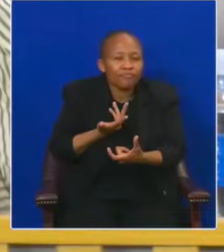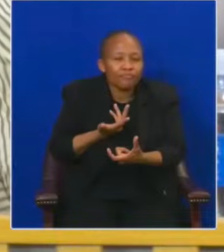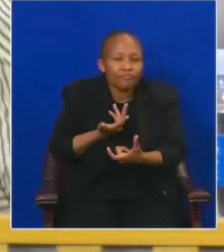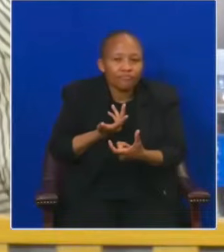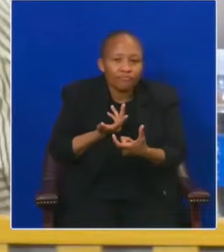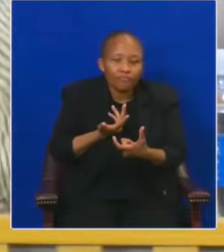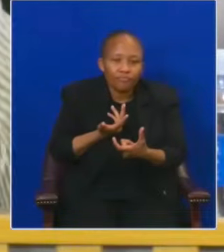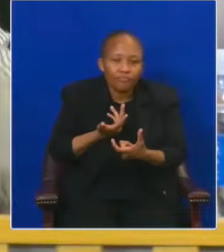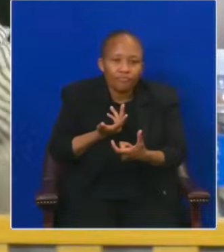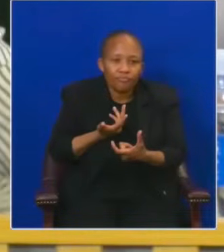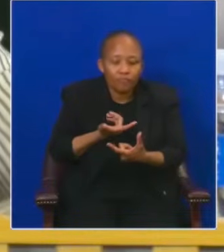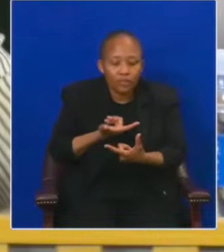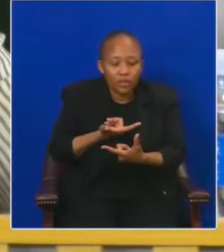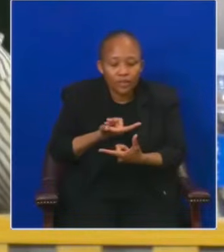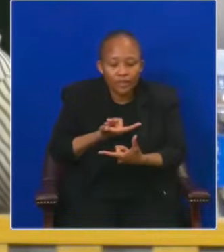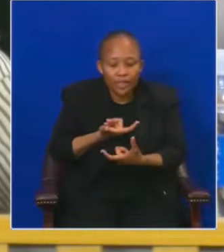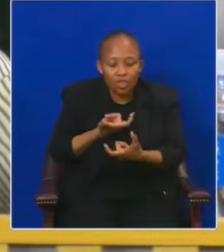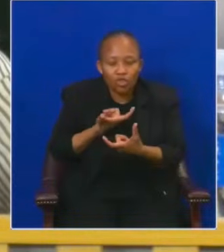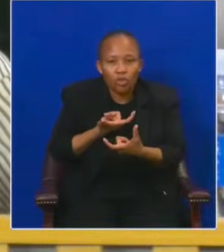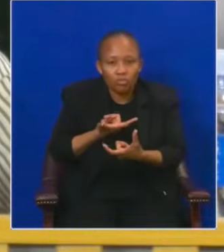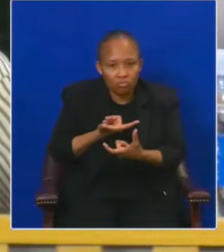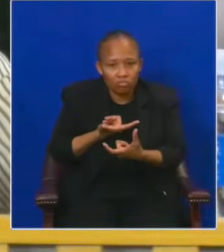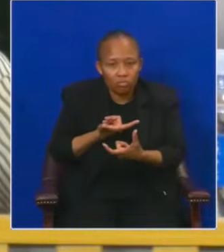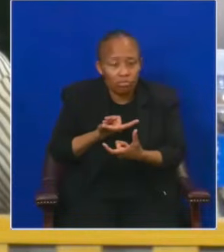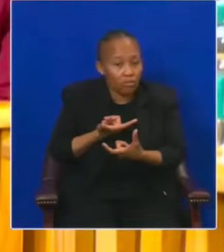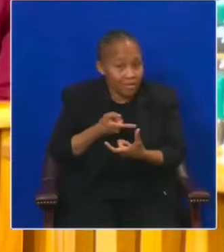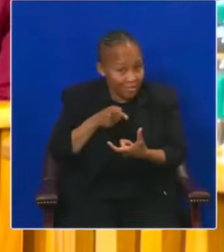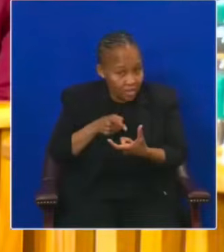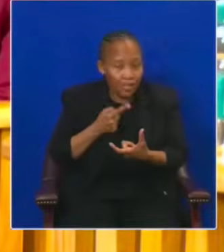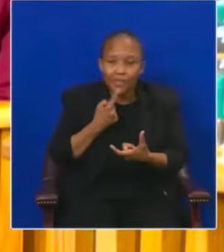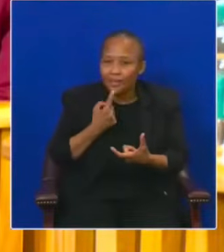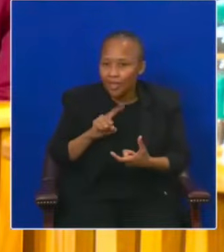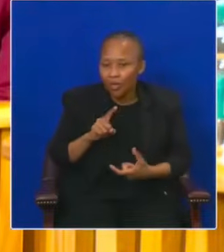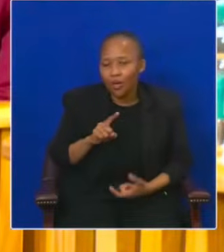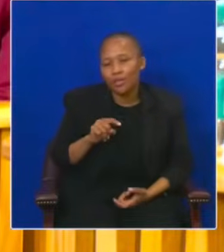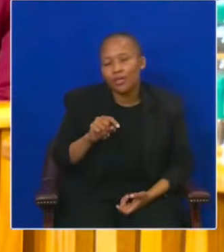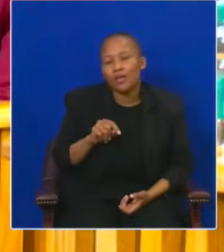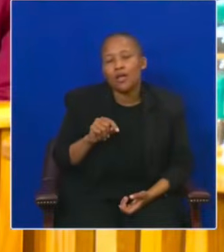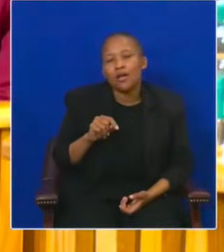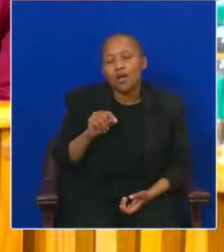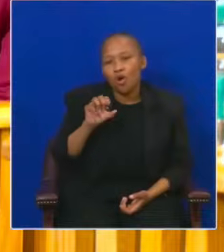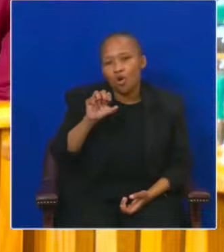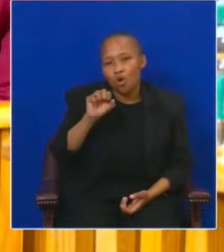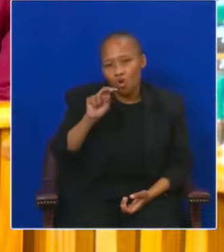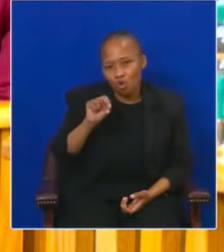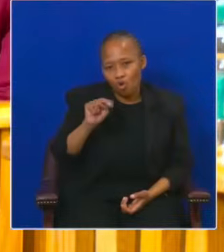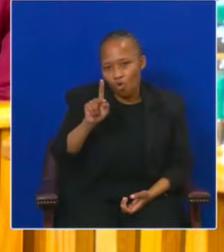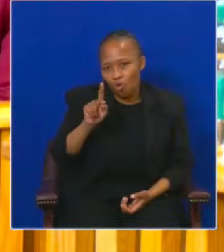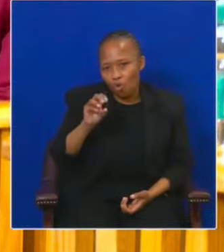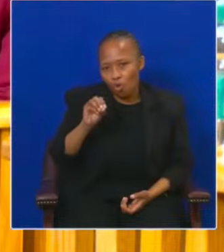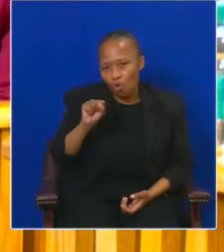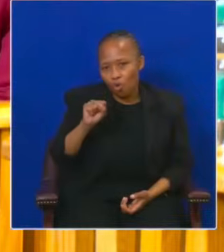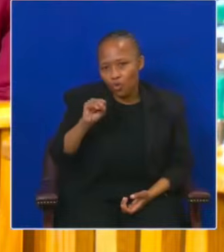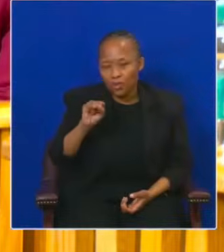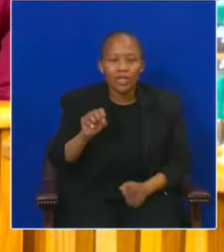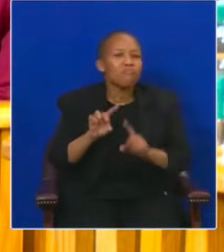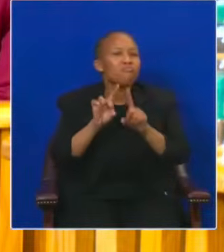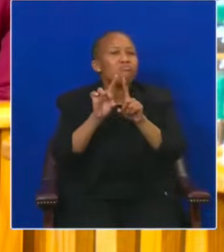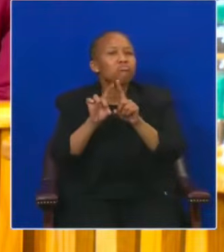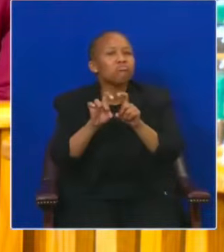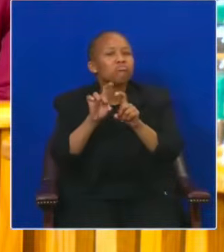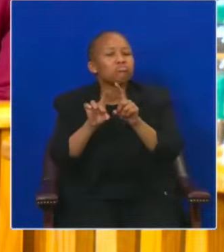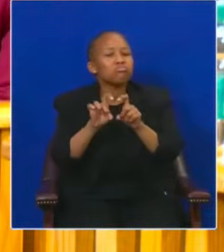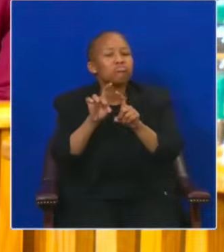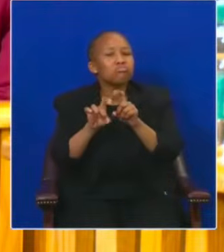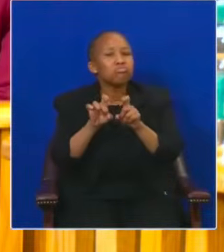whereby Sergeant Nkosi did an inquiry on the SAPS system.